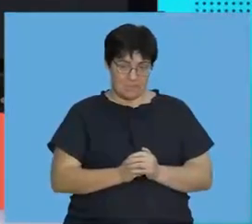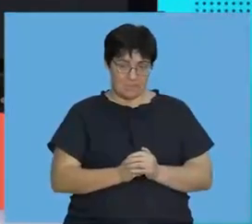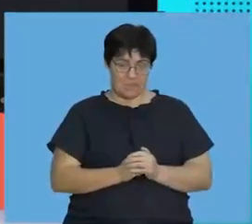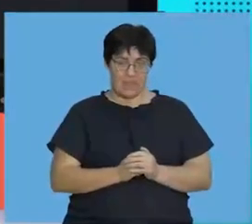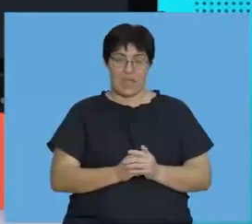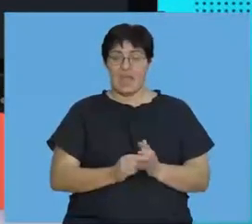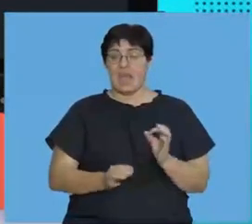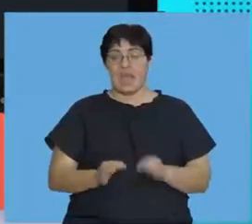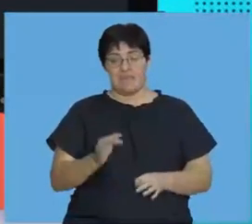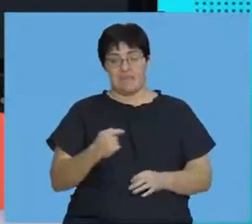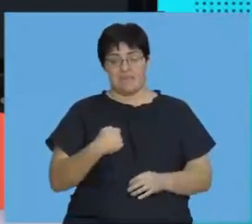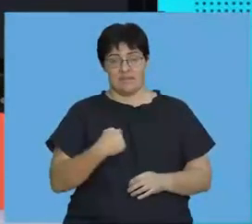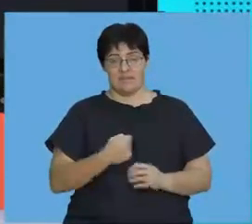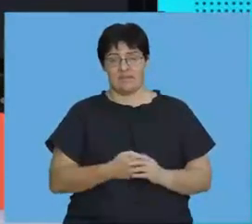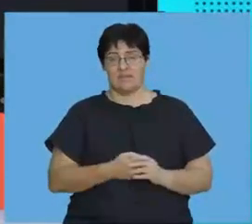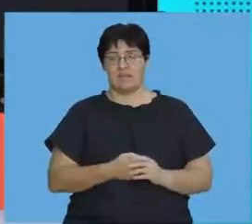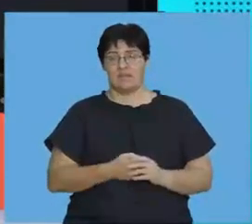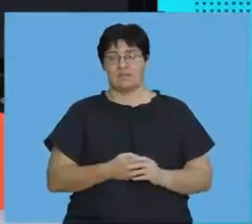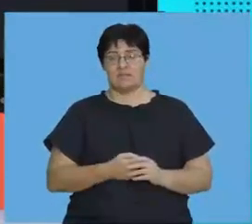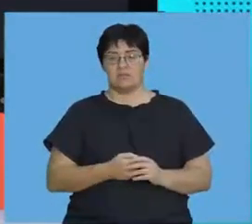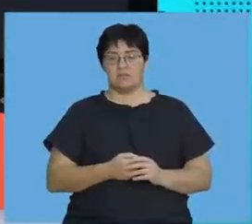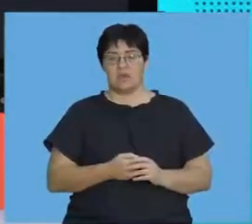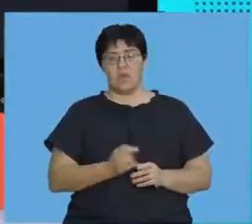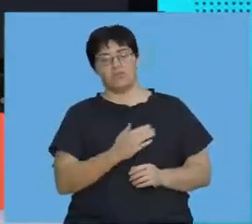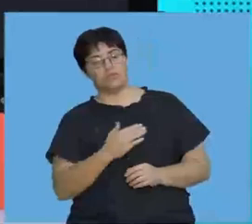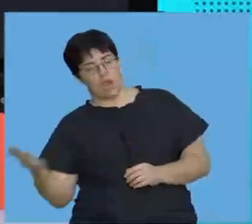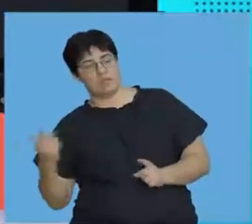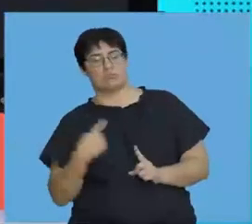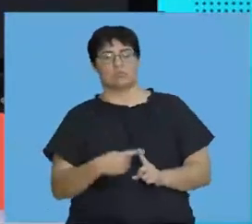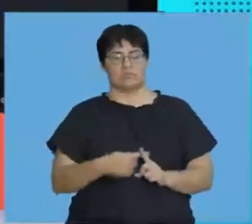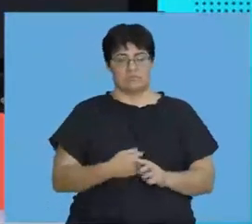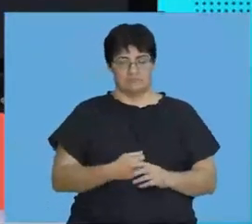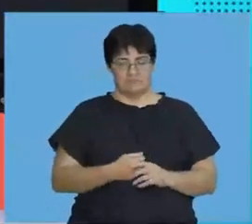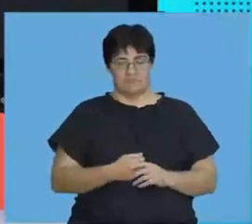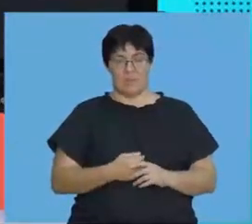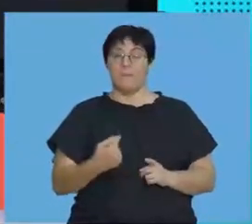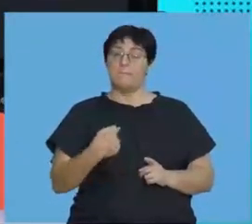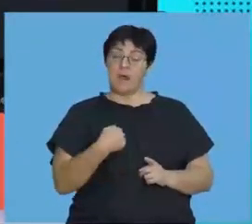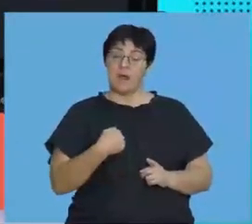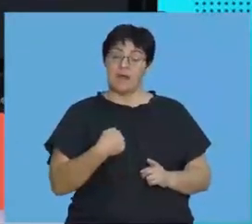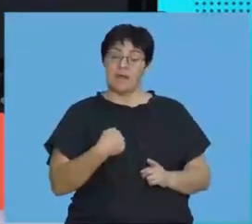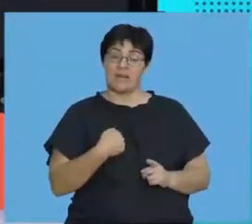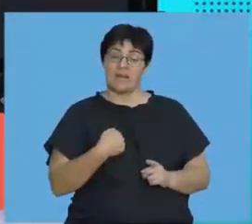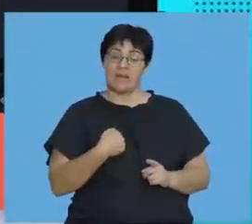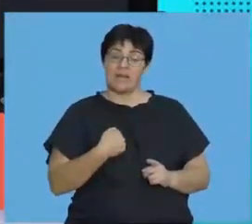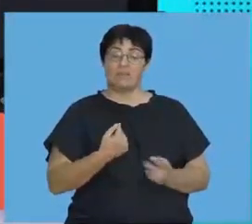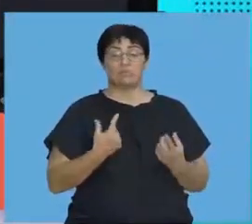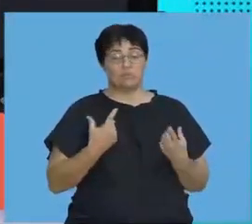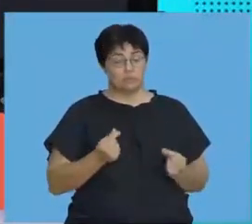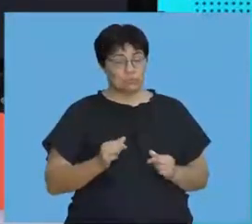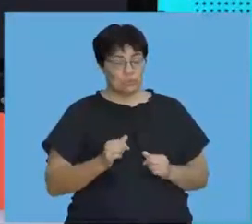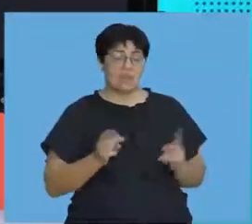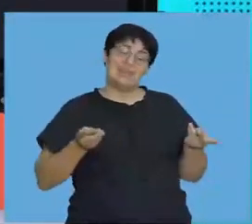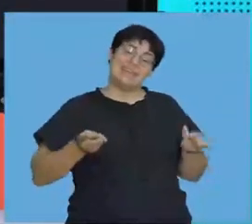I would have, if I'd actually said about it at the beginning, gone to the right as positive. My default, in other words, what I